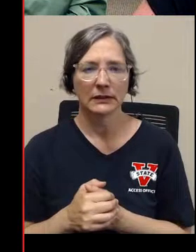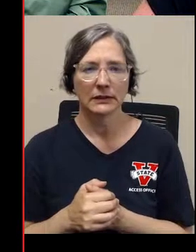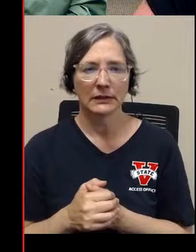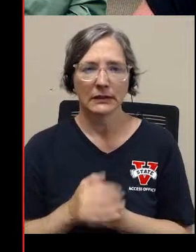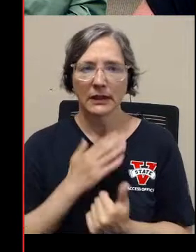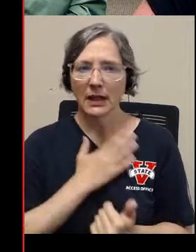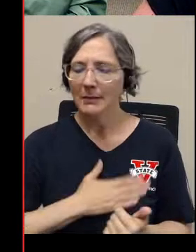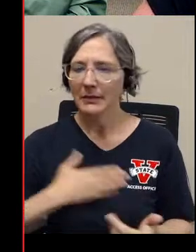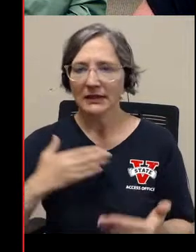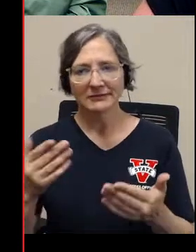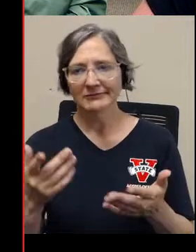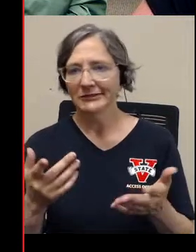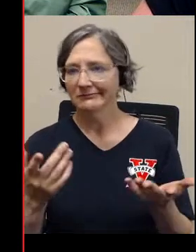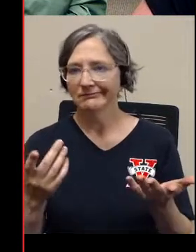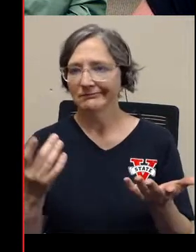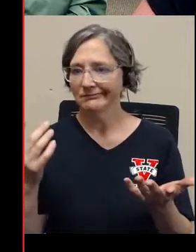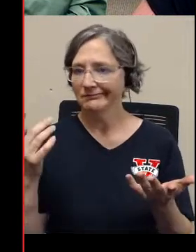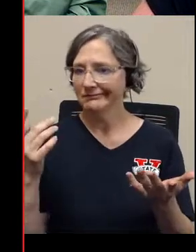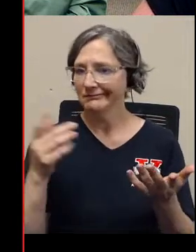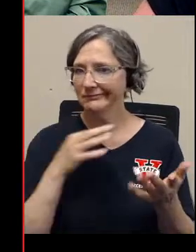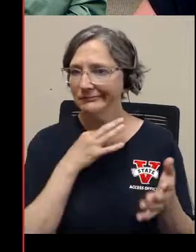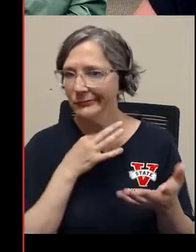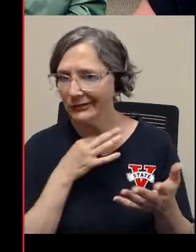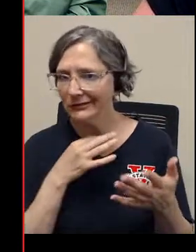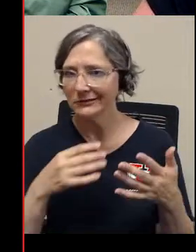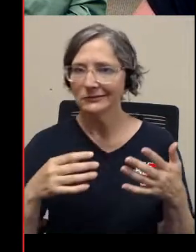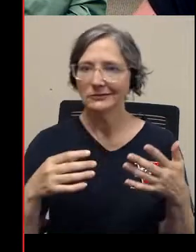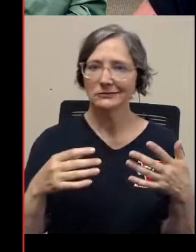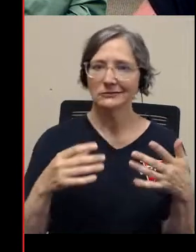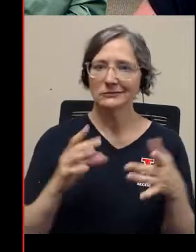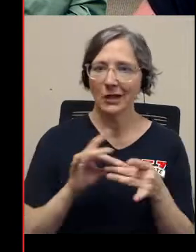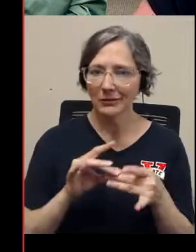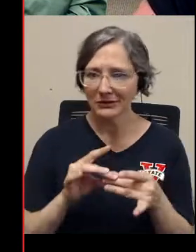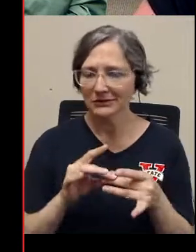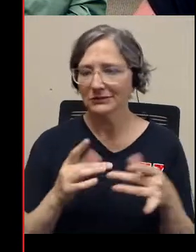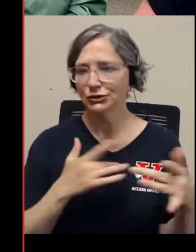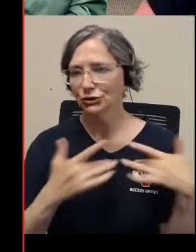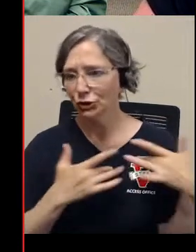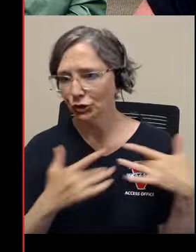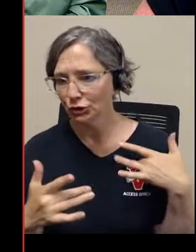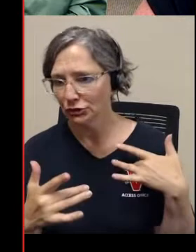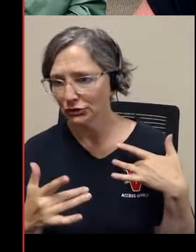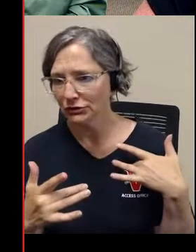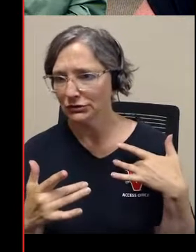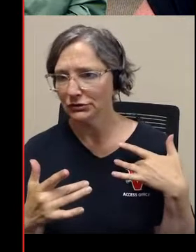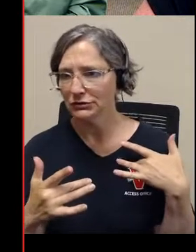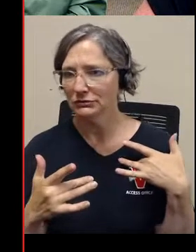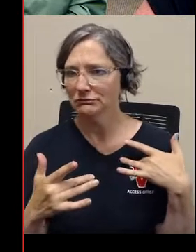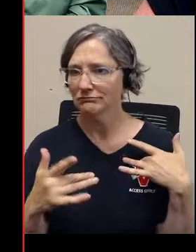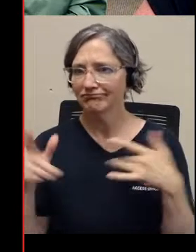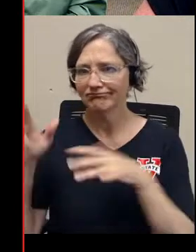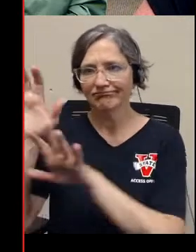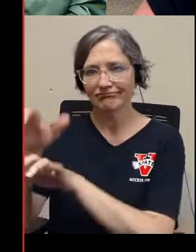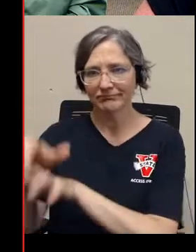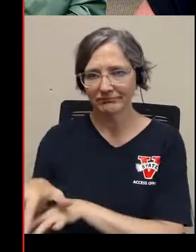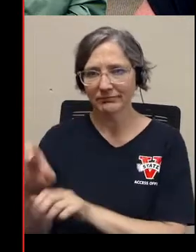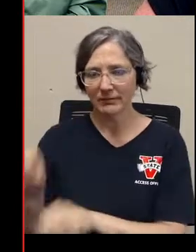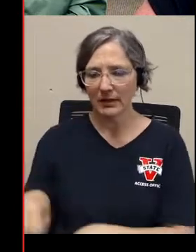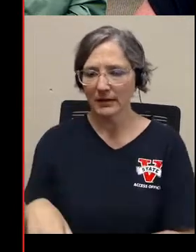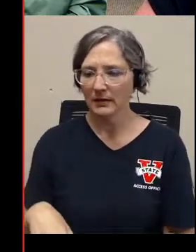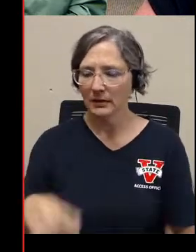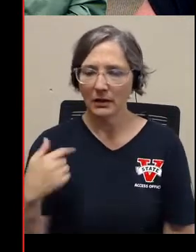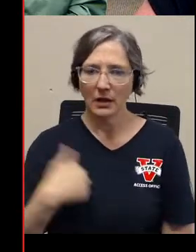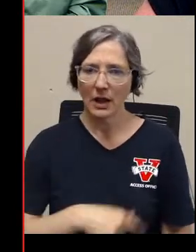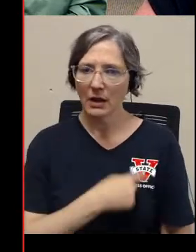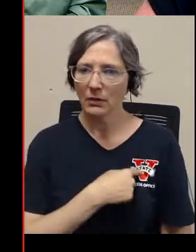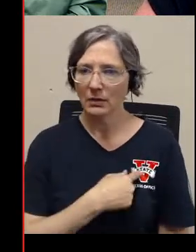Please feel free to pop any questions, comments, concerns, any, thoughts in the chat. And we will be